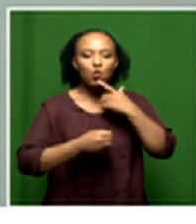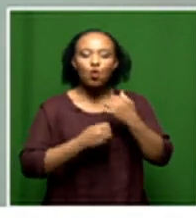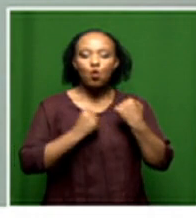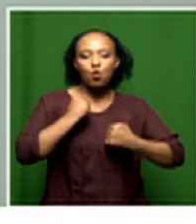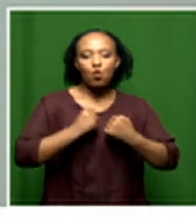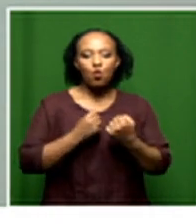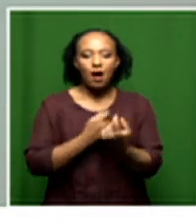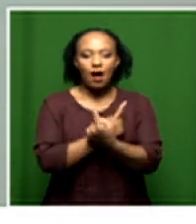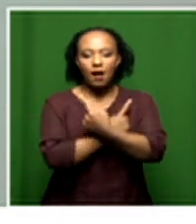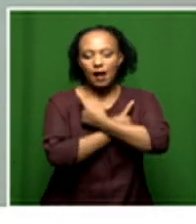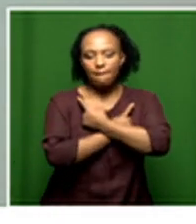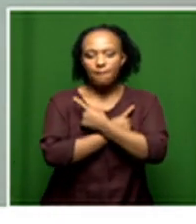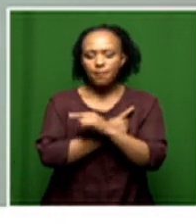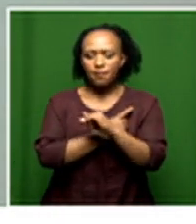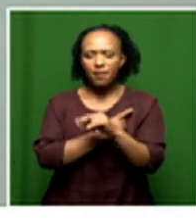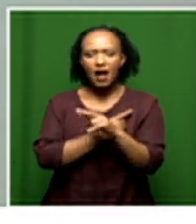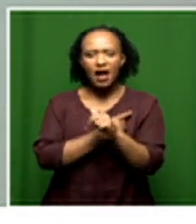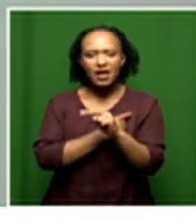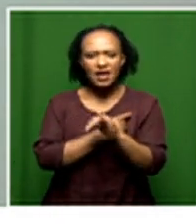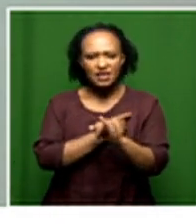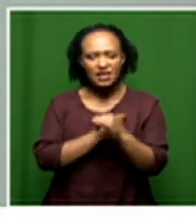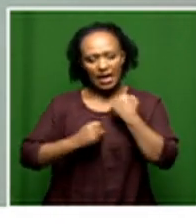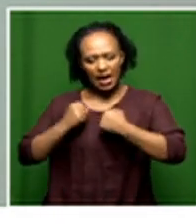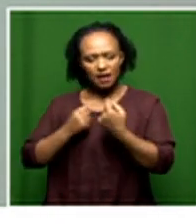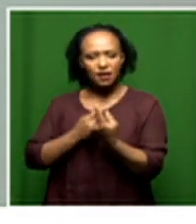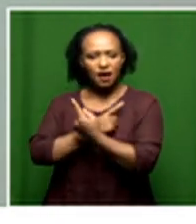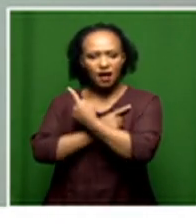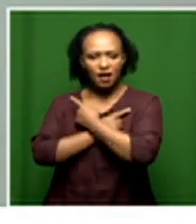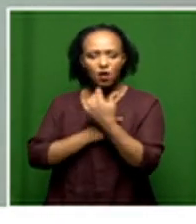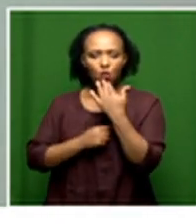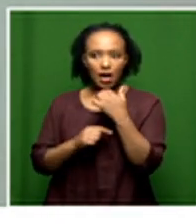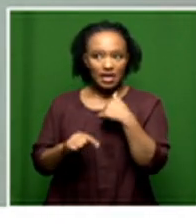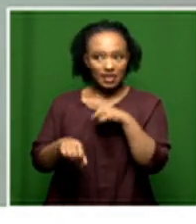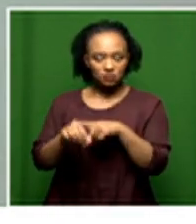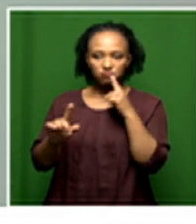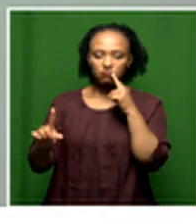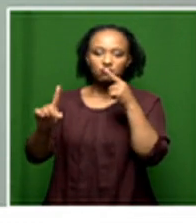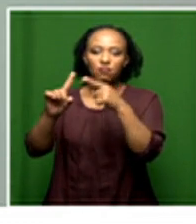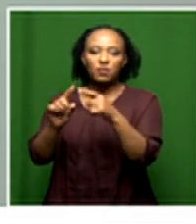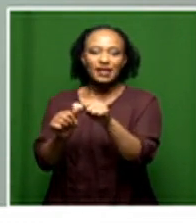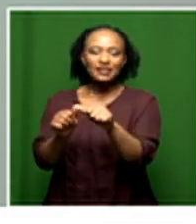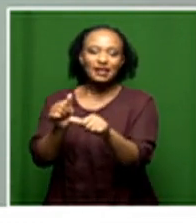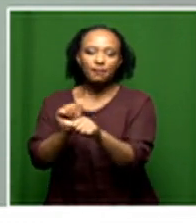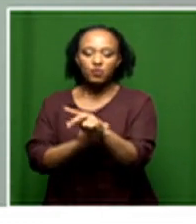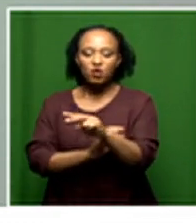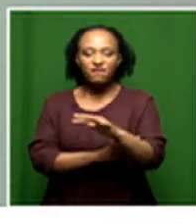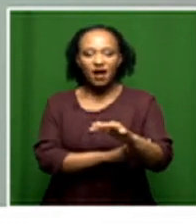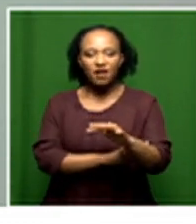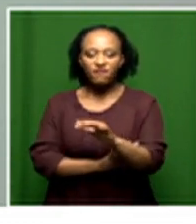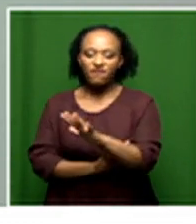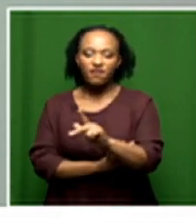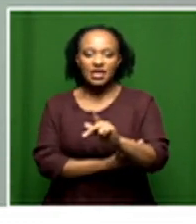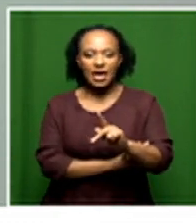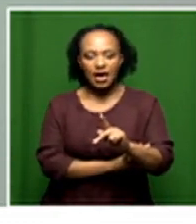Irene. And when I joined the running club, initially my goal was to run a sub-25 5K, which I thought